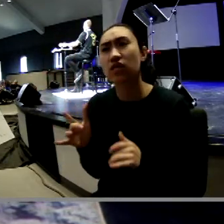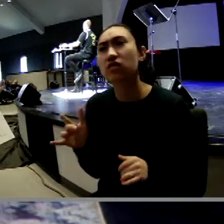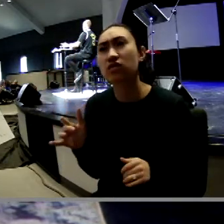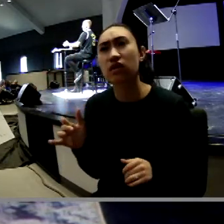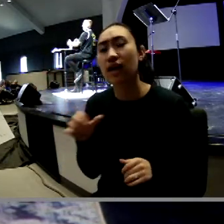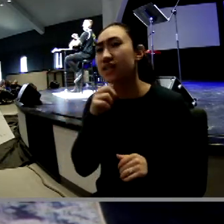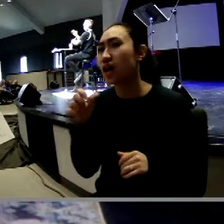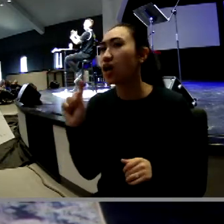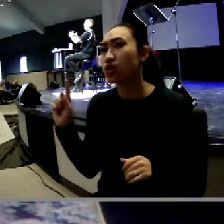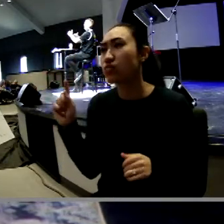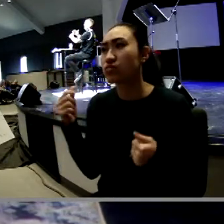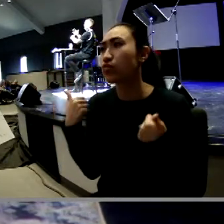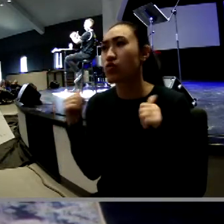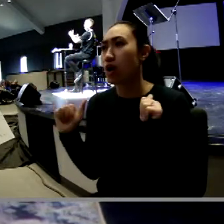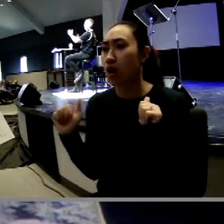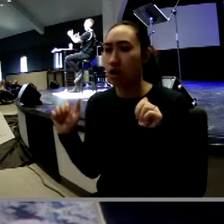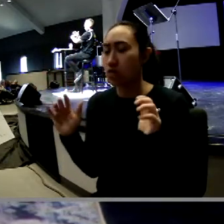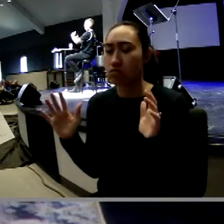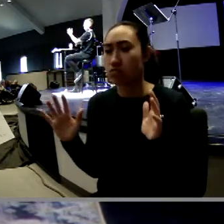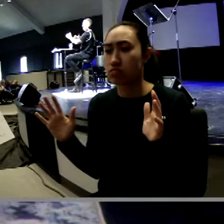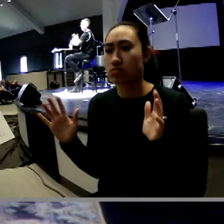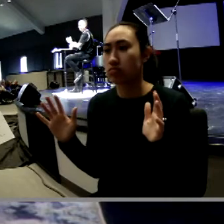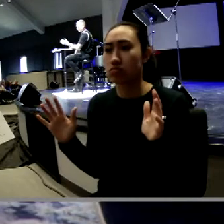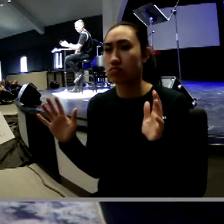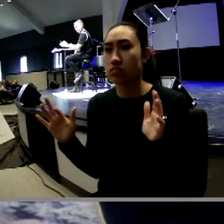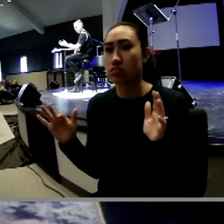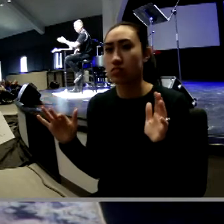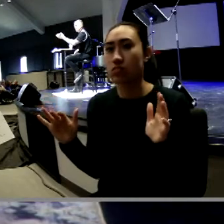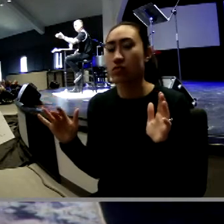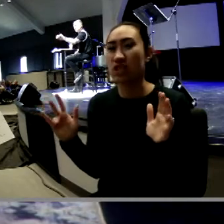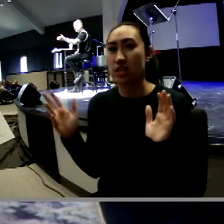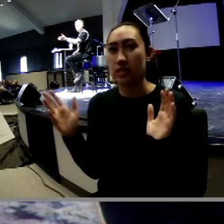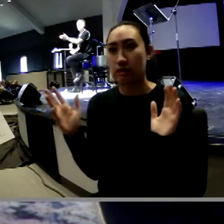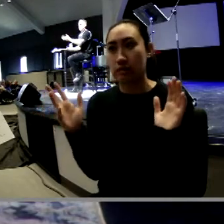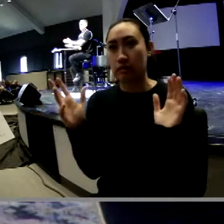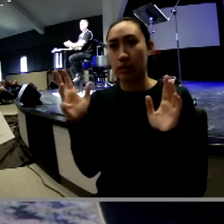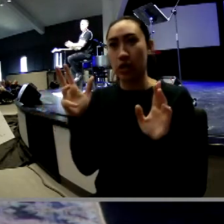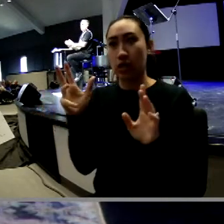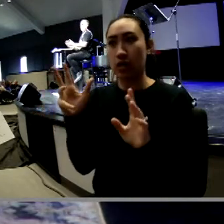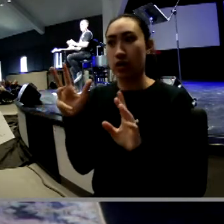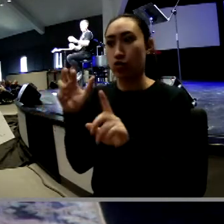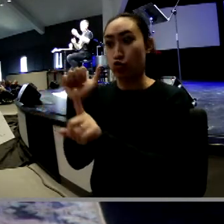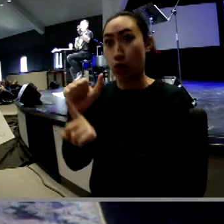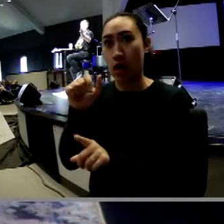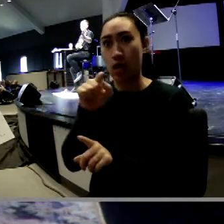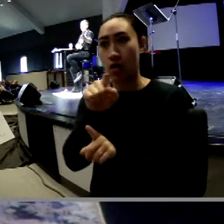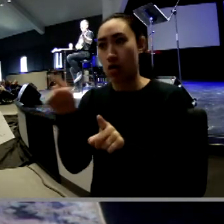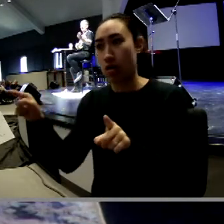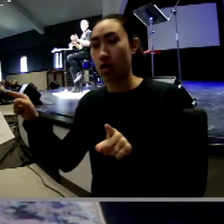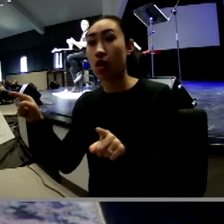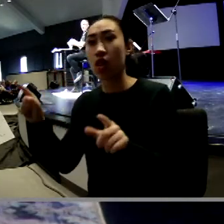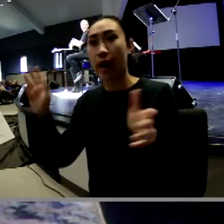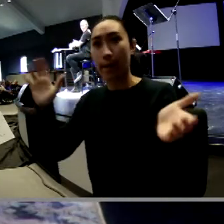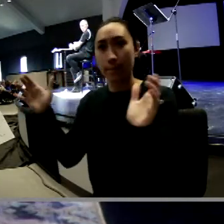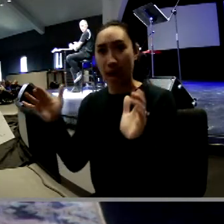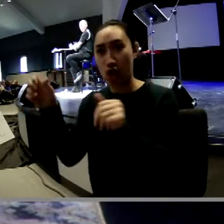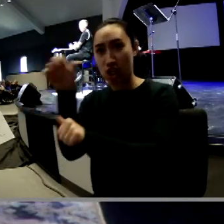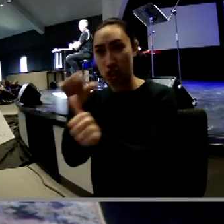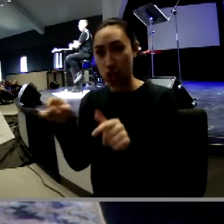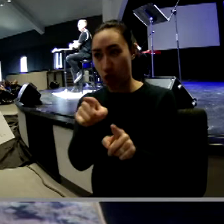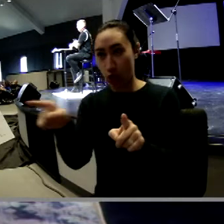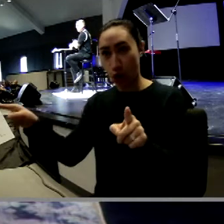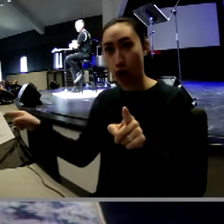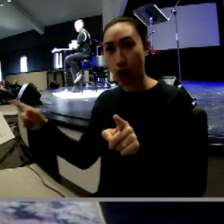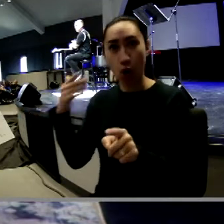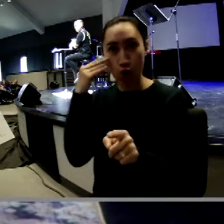his audience in the trap of comparison, because he deals with that in John 21 very differently than what he would.